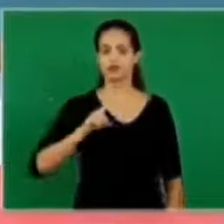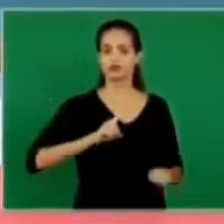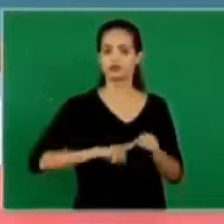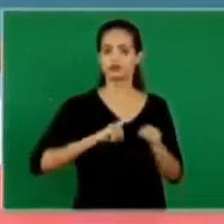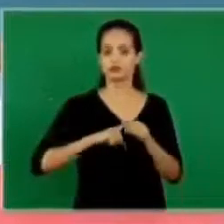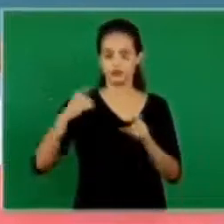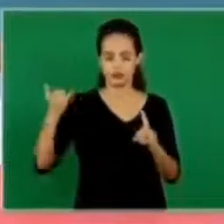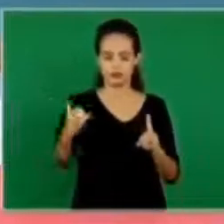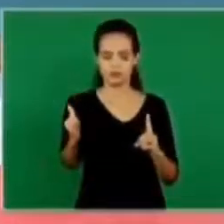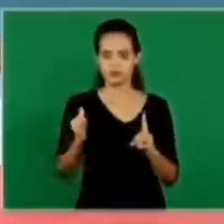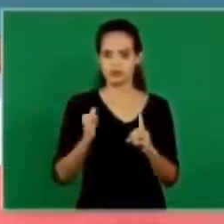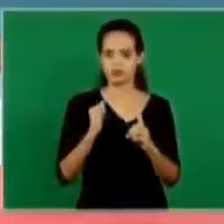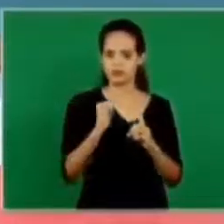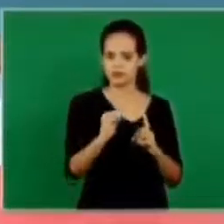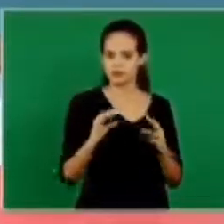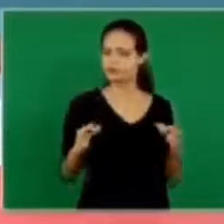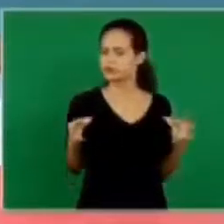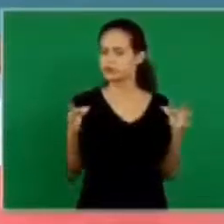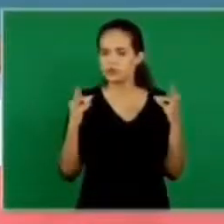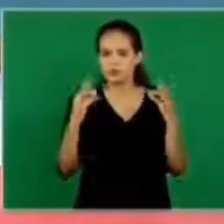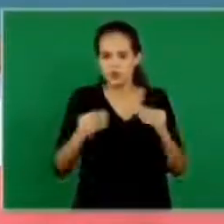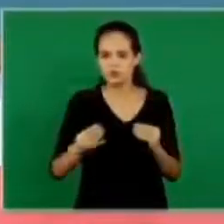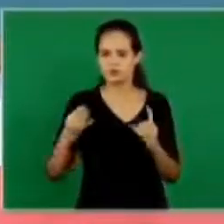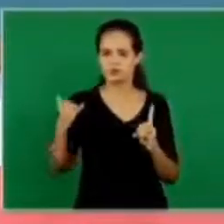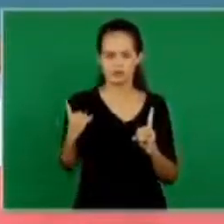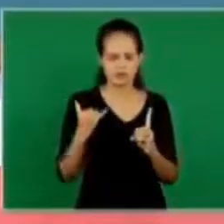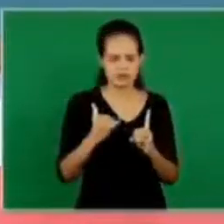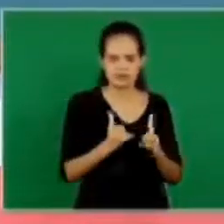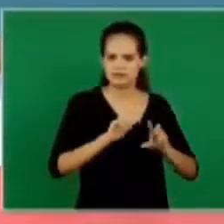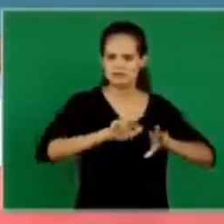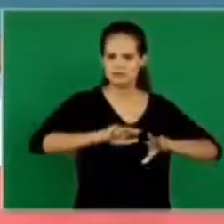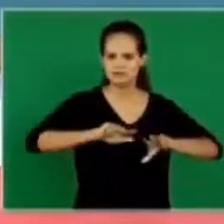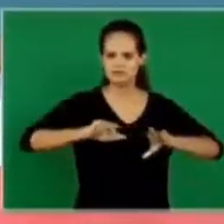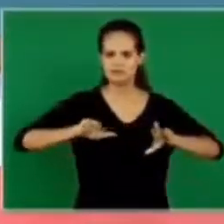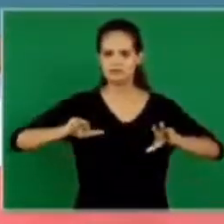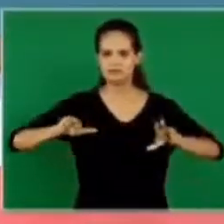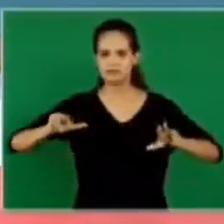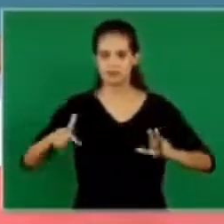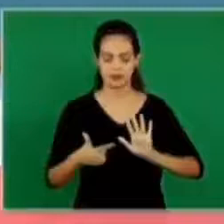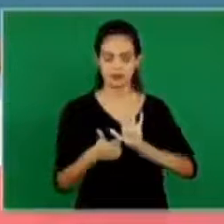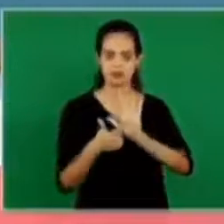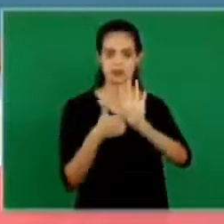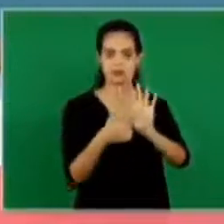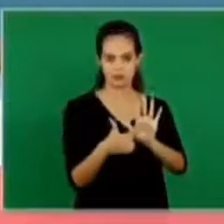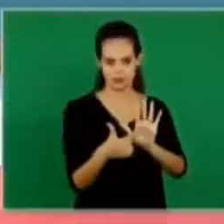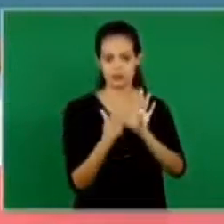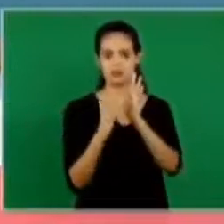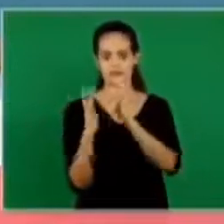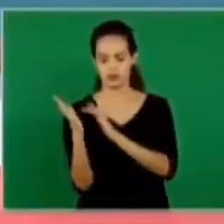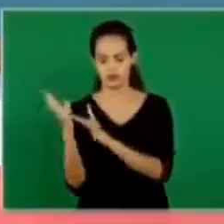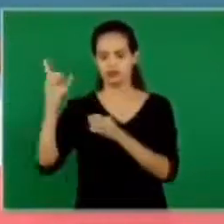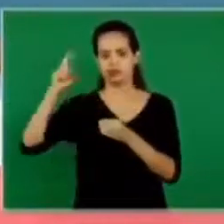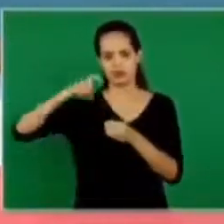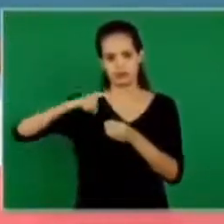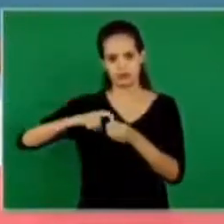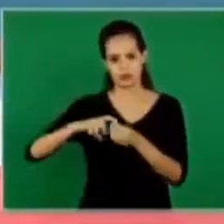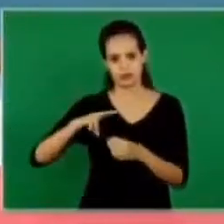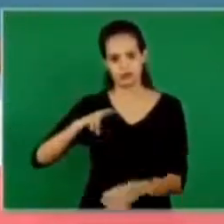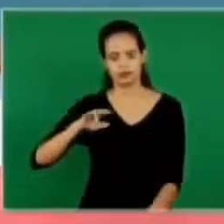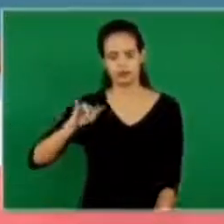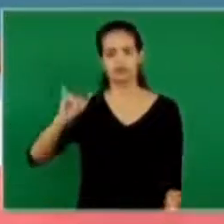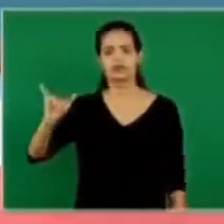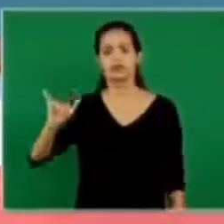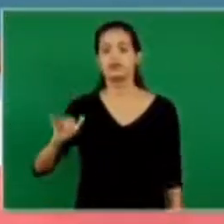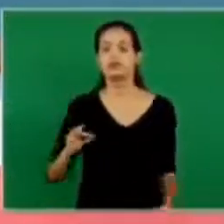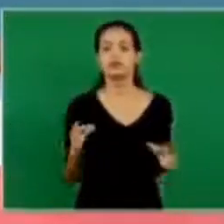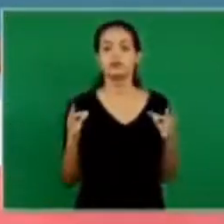time in which all of the prophecies about the glorious coming of the Lord